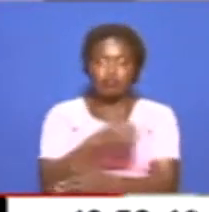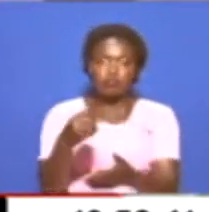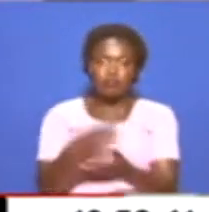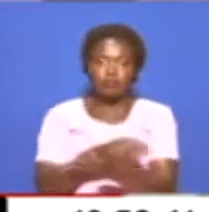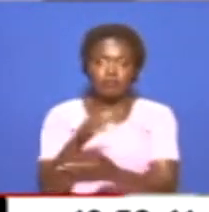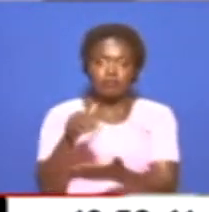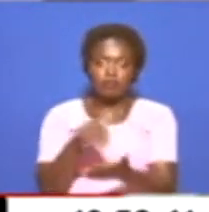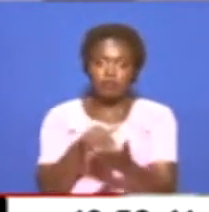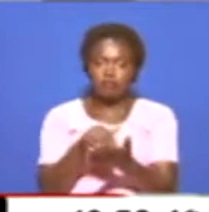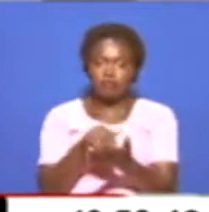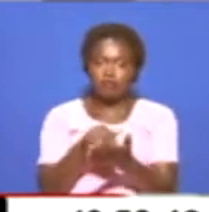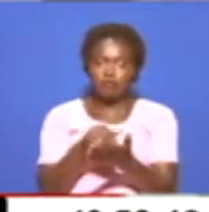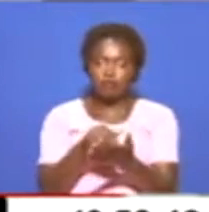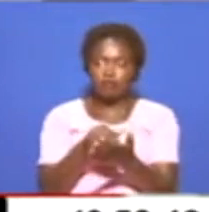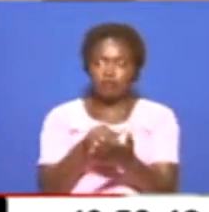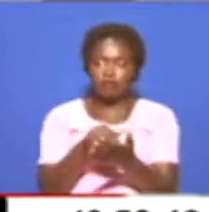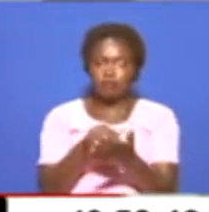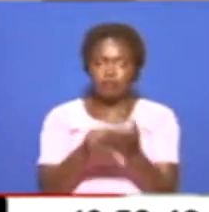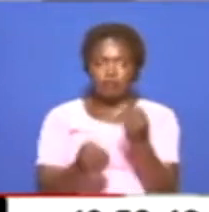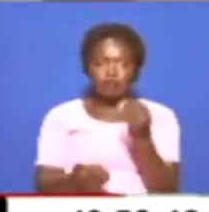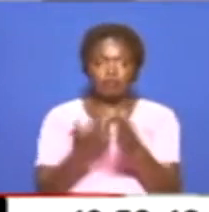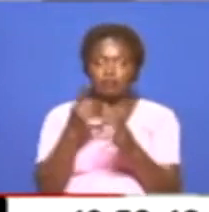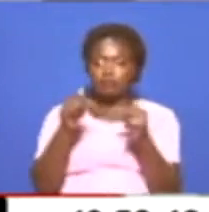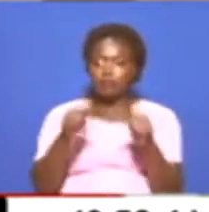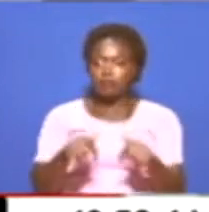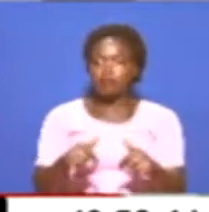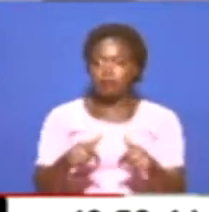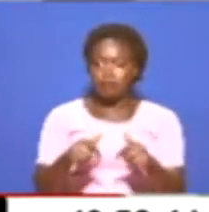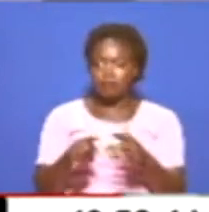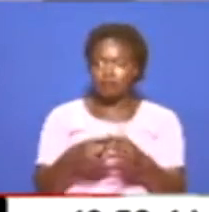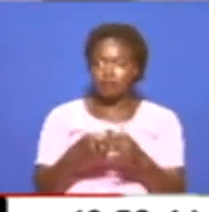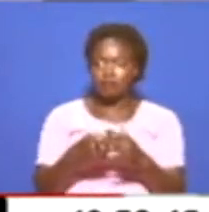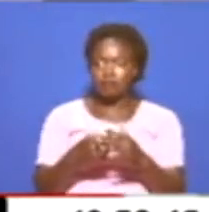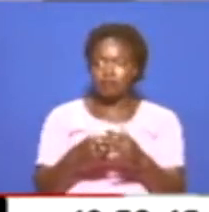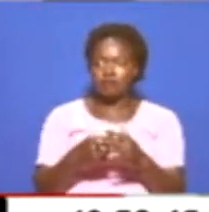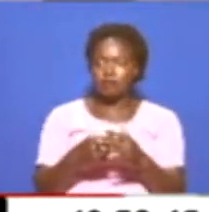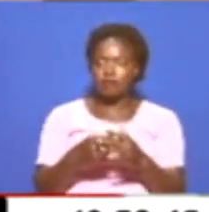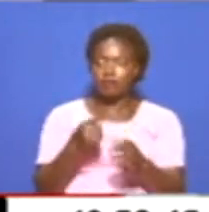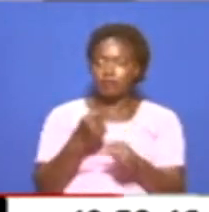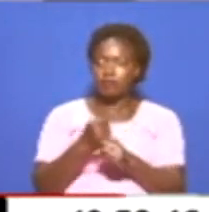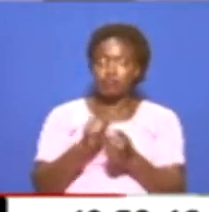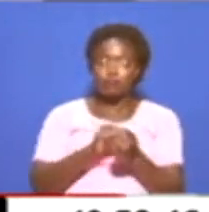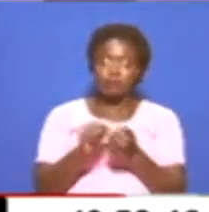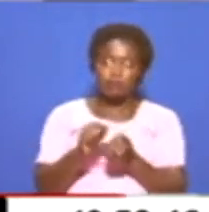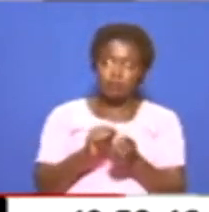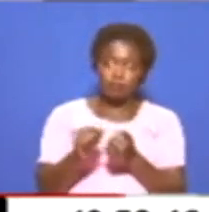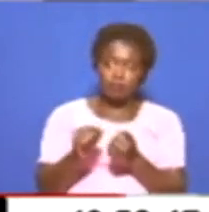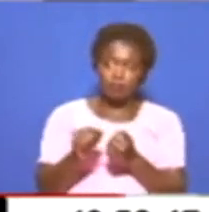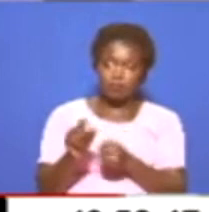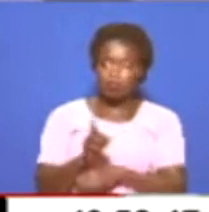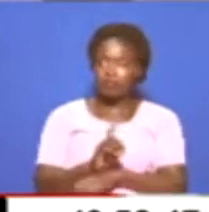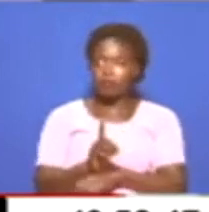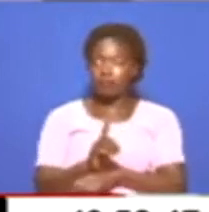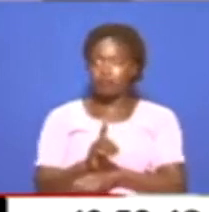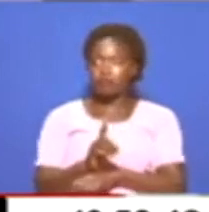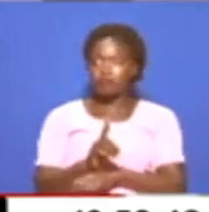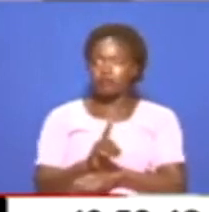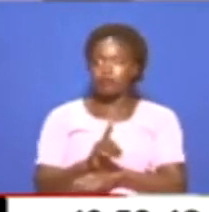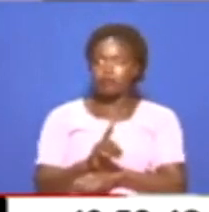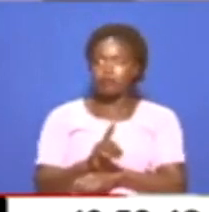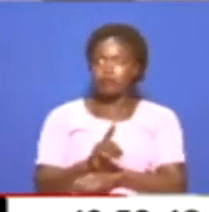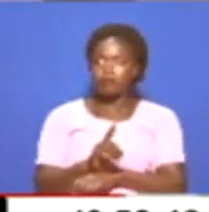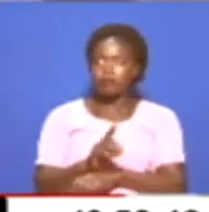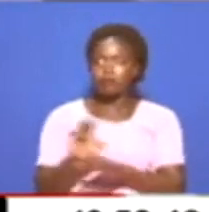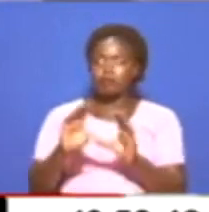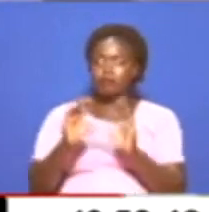which you'll be inaugurating today, which will actually started working on Friday when it was the World Cancer Day.